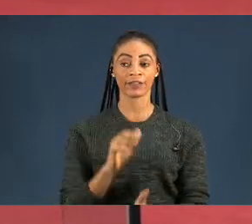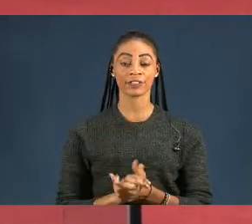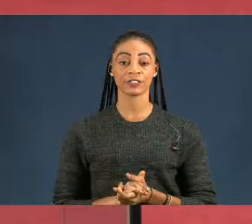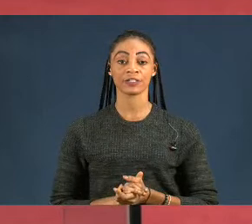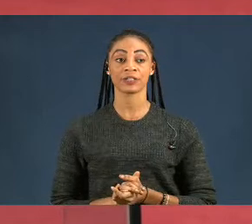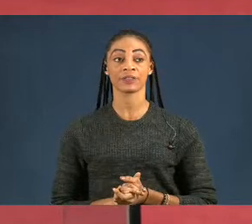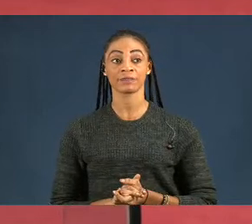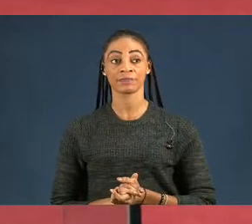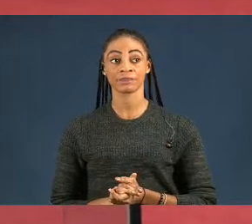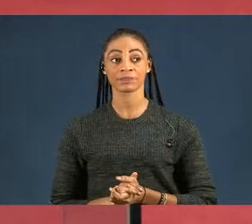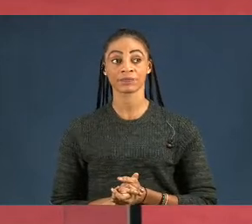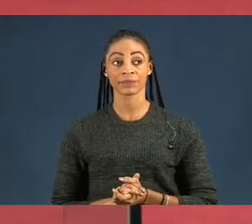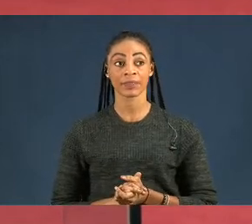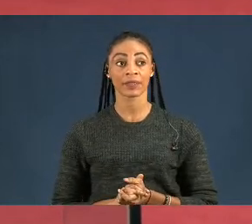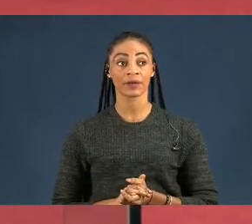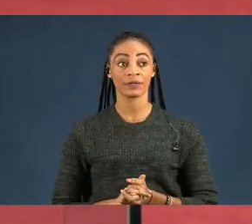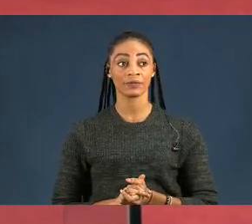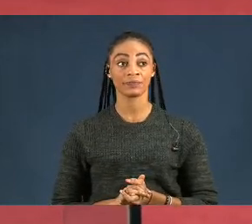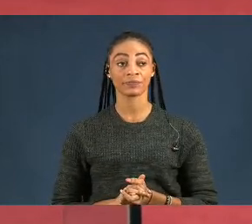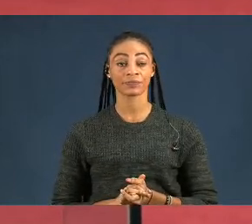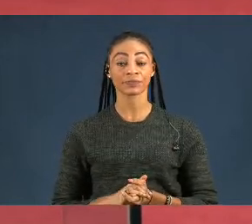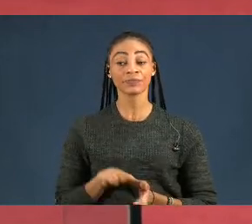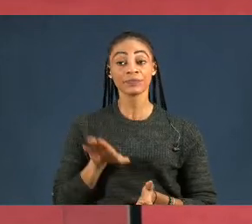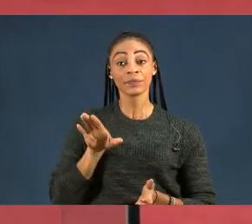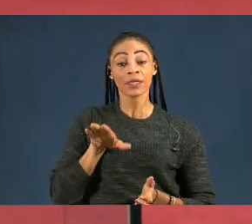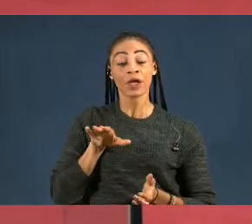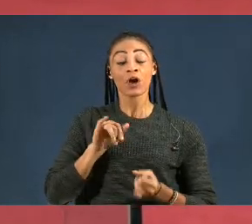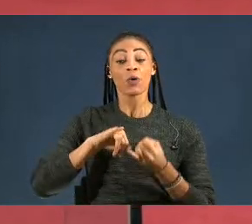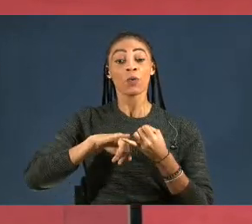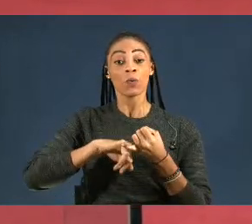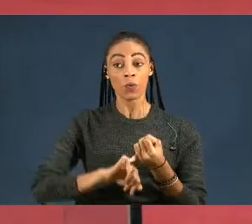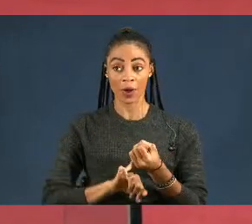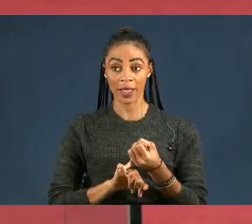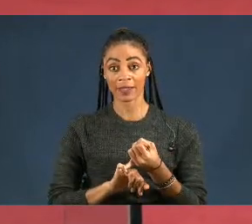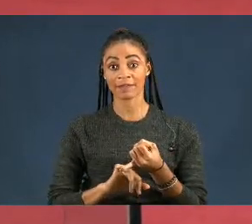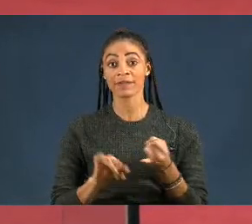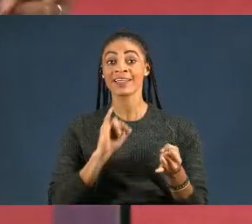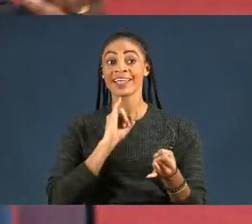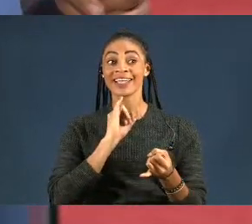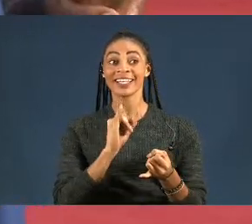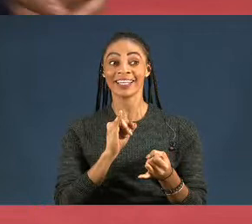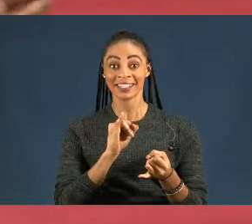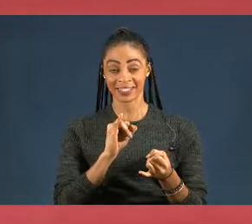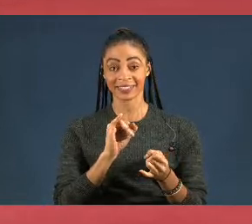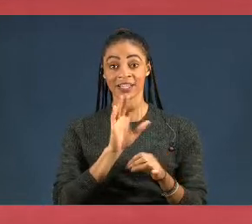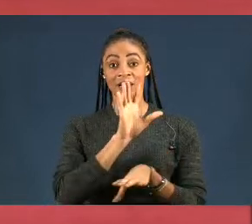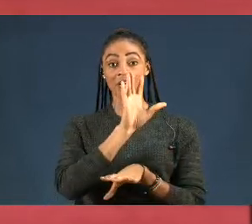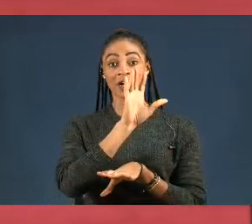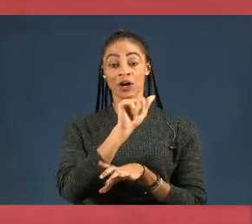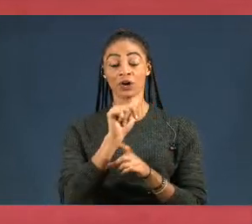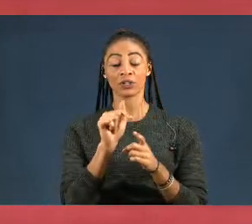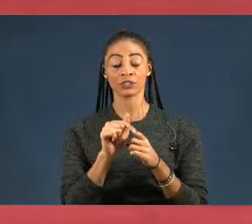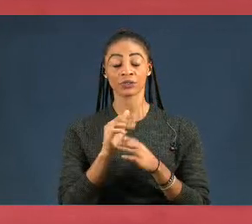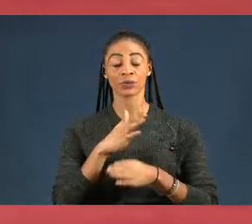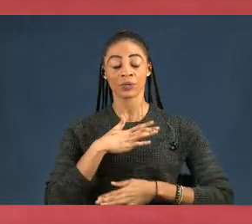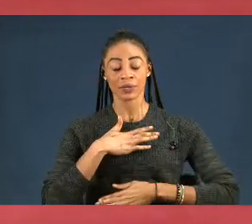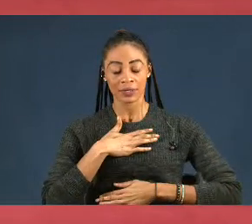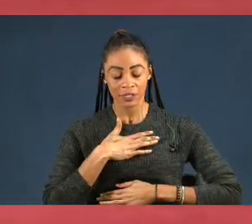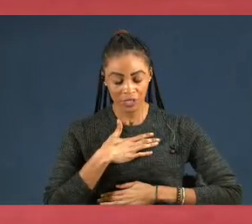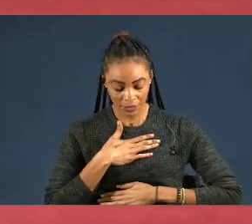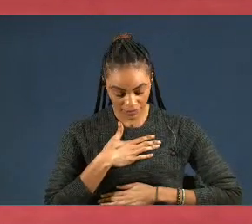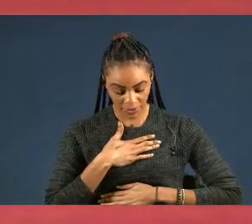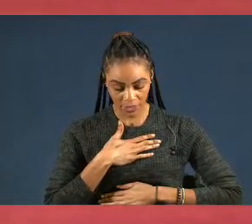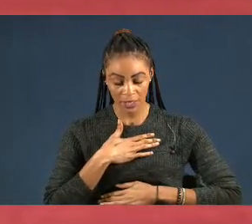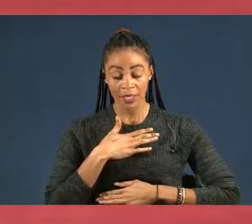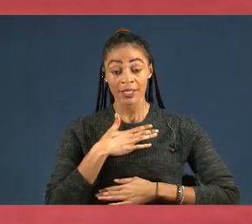references. But for now, allow me to say, the wife is called to submission. What is submission? There are two words that are used here,